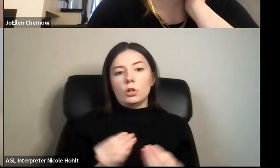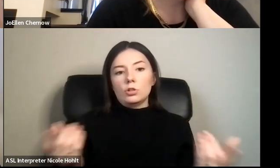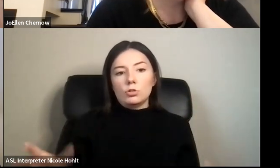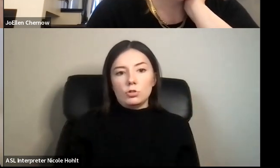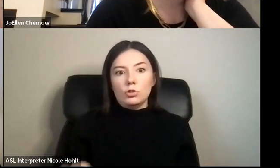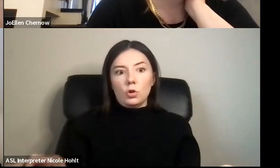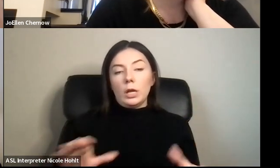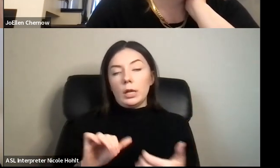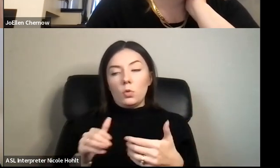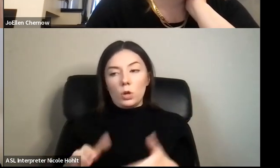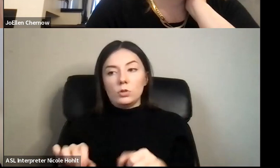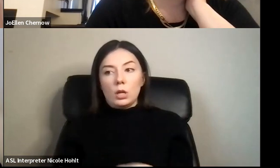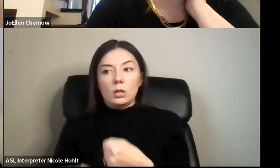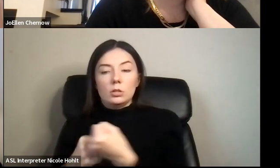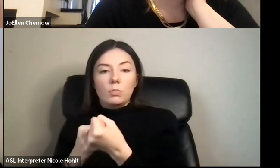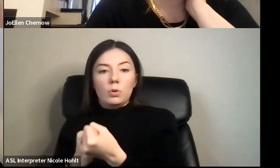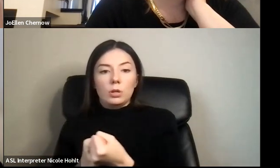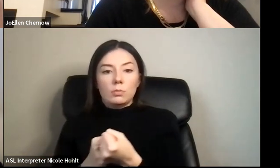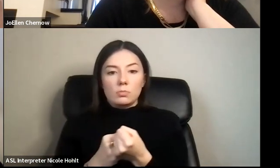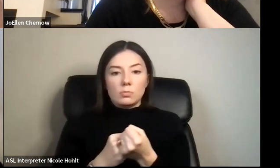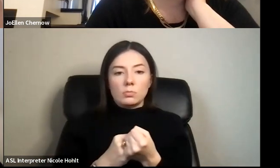like to, like